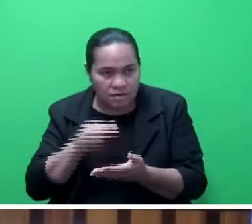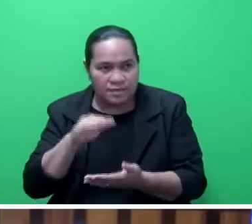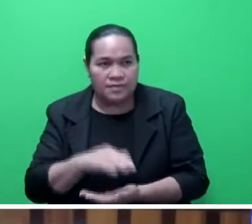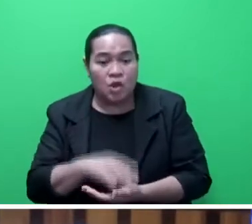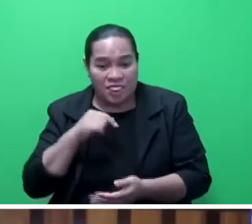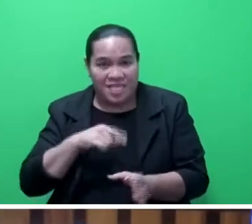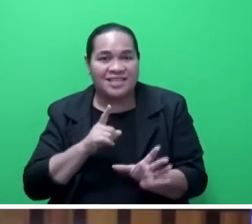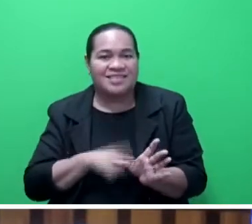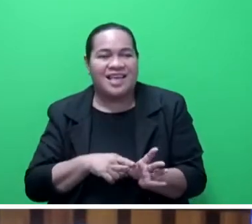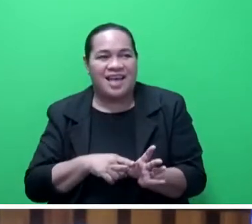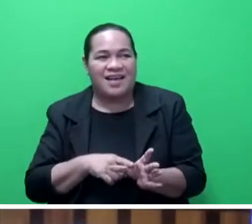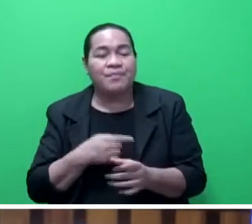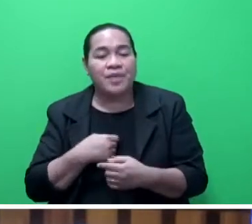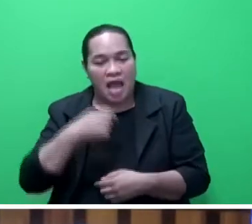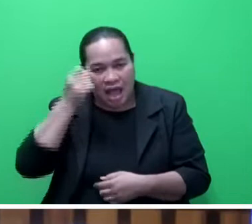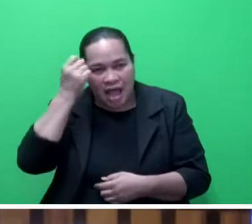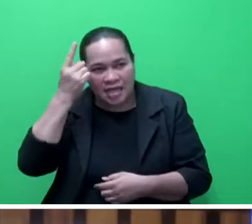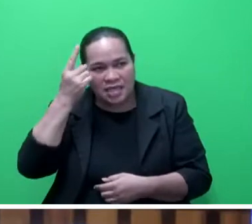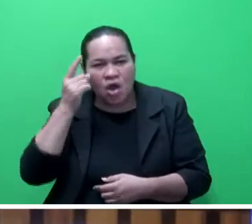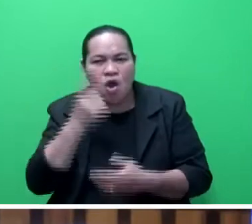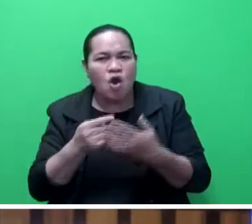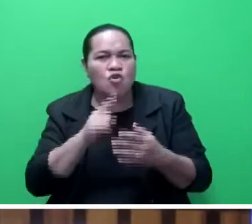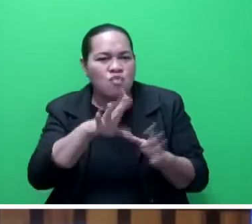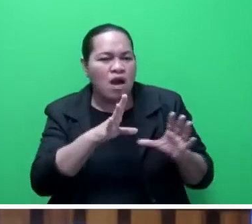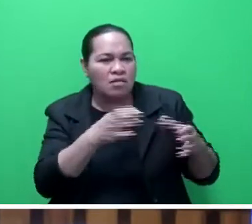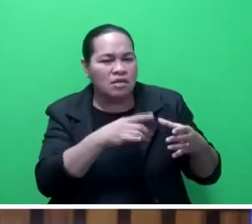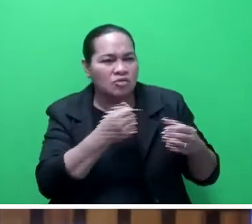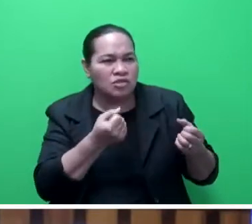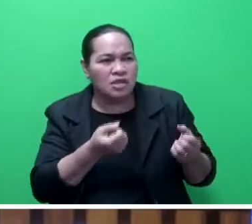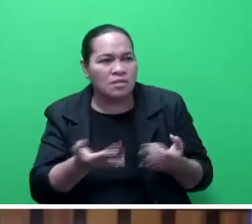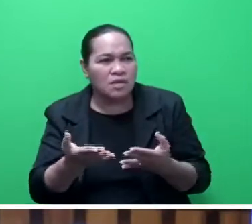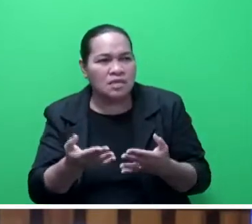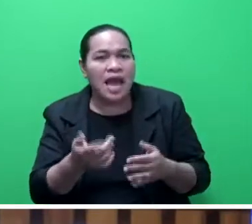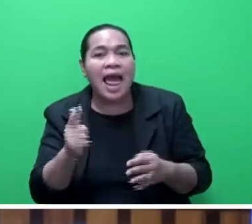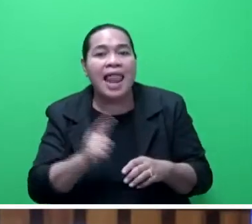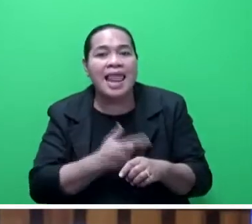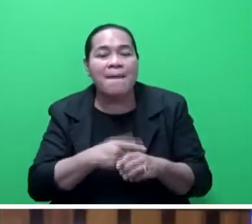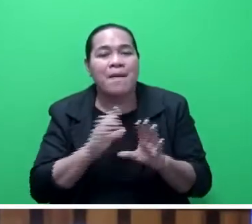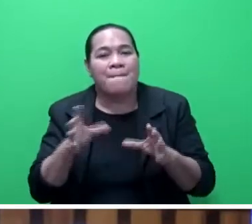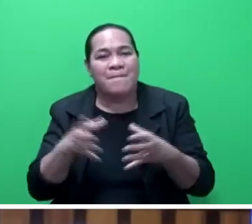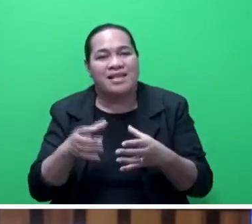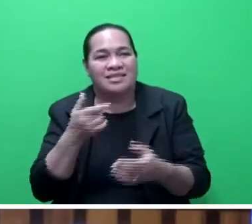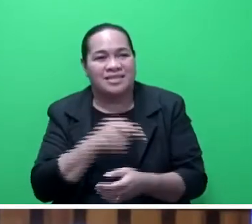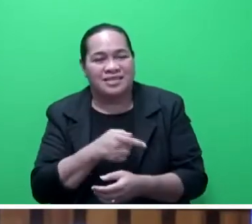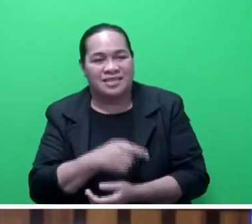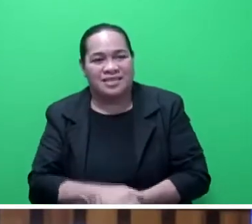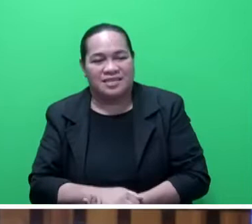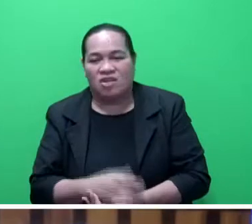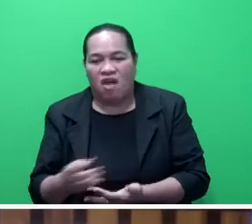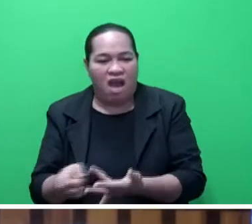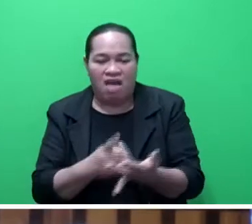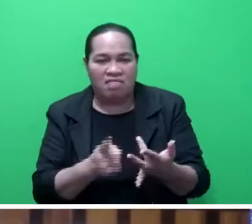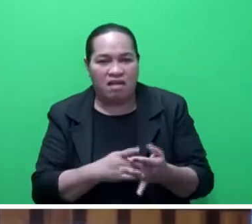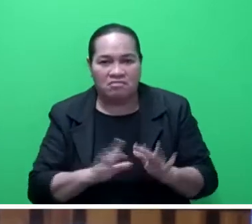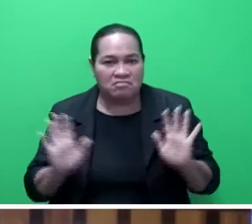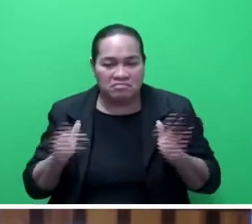year. I understand only one political party made a submission, that was the Labour Party, not NFP or anybody else, Mr. Speaker,